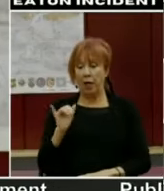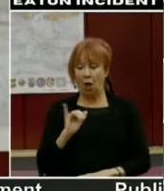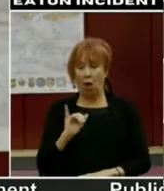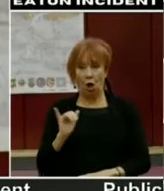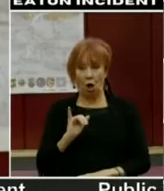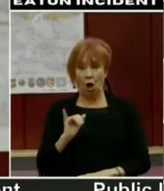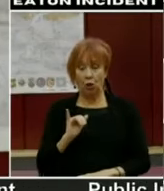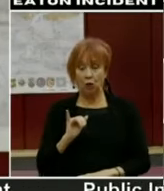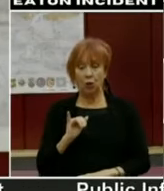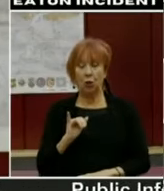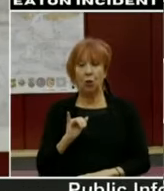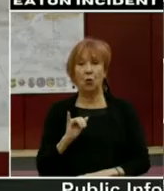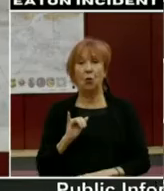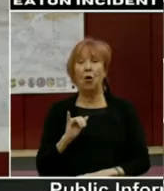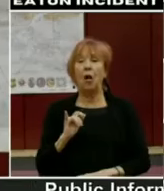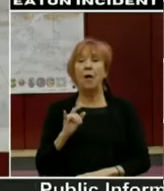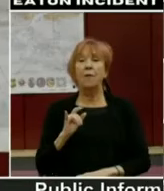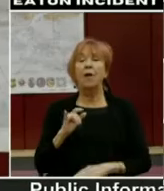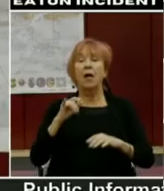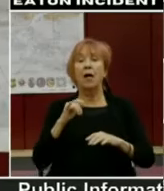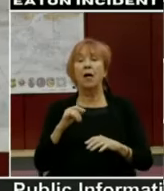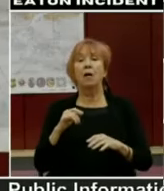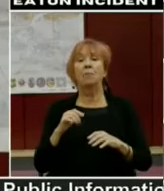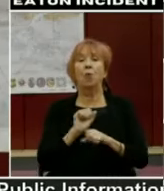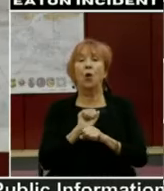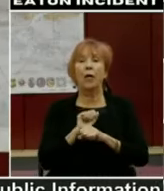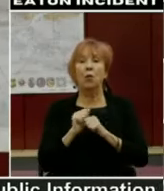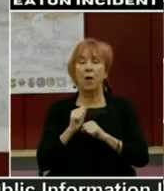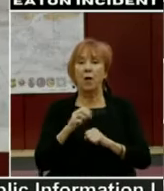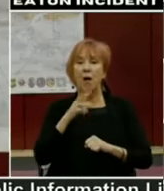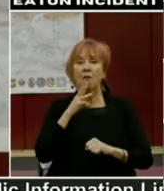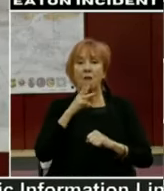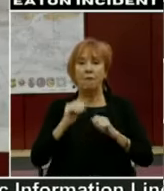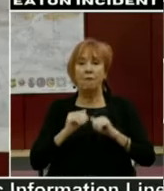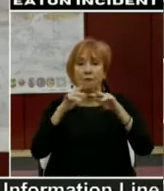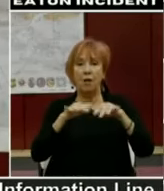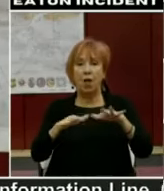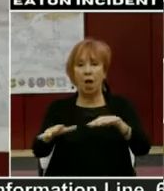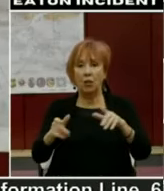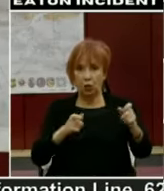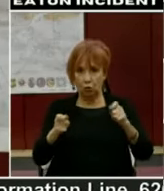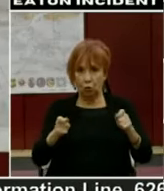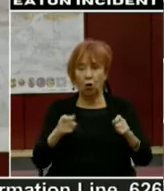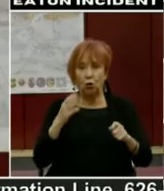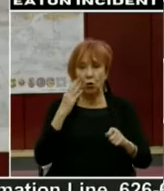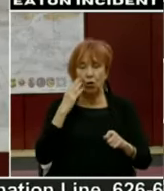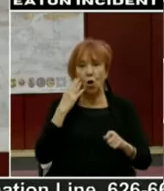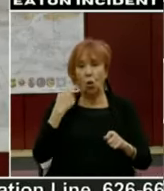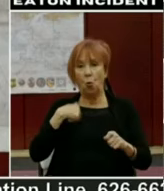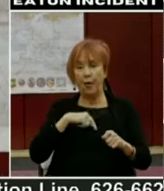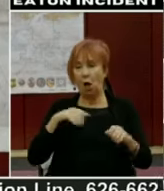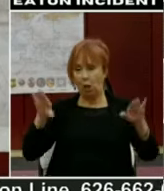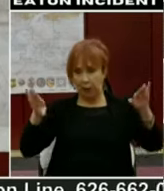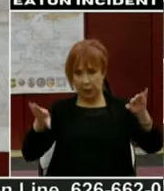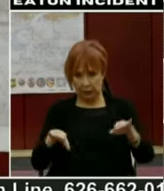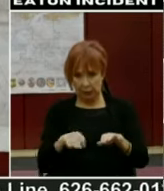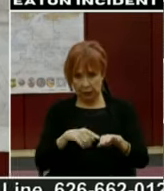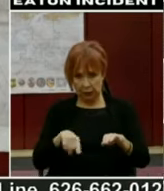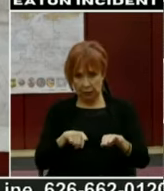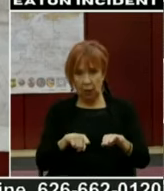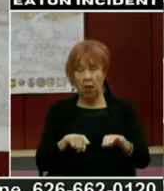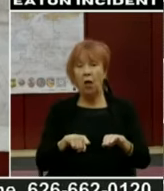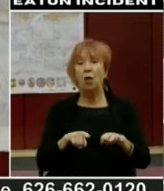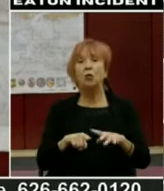Los Angeles County Flood Control District. Many of you know that we have Eaton Yard and Eaton Basin in the area. You can rest assured that